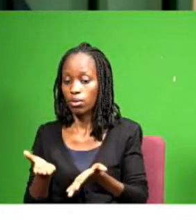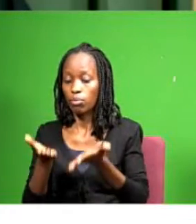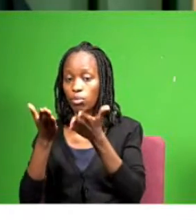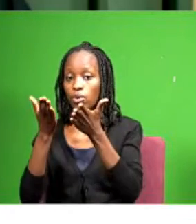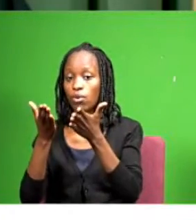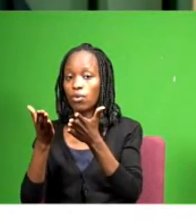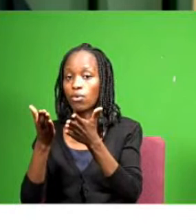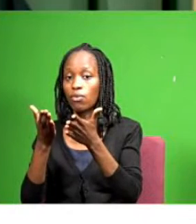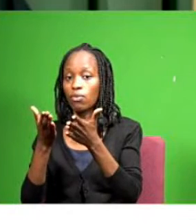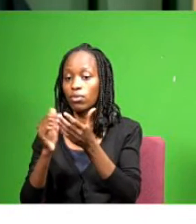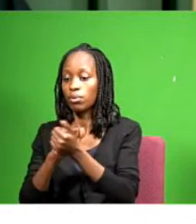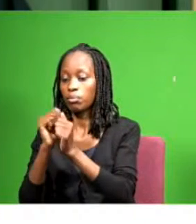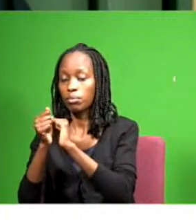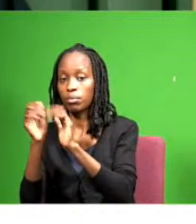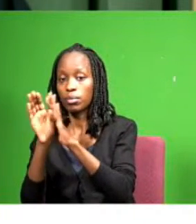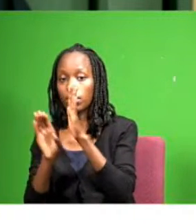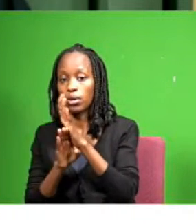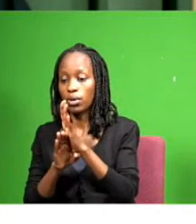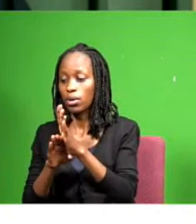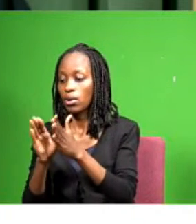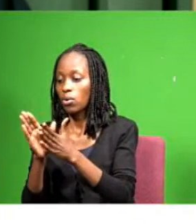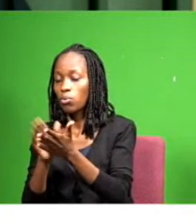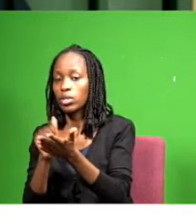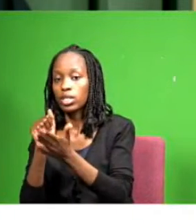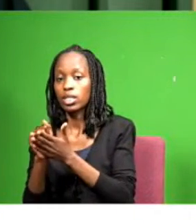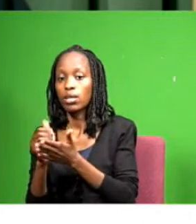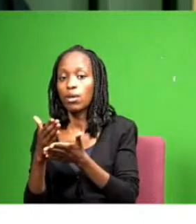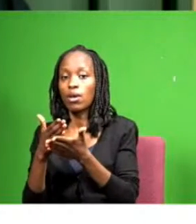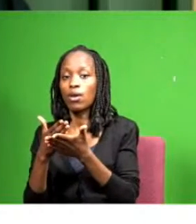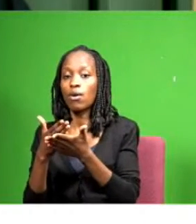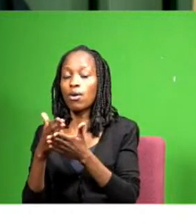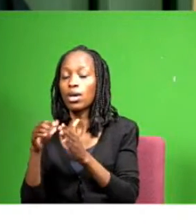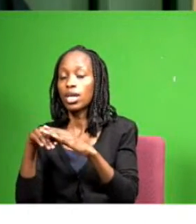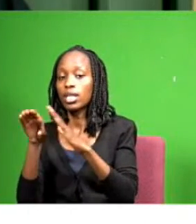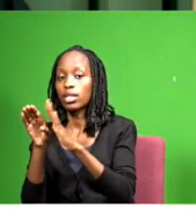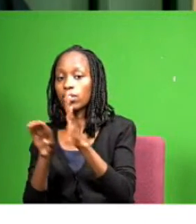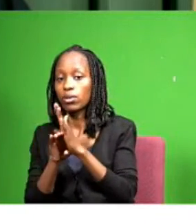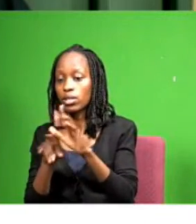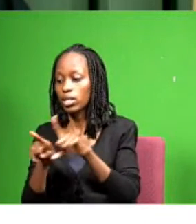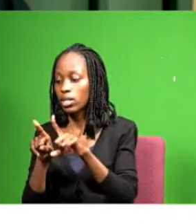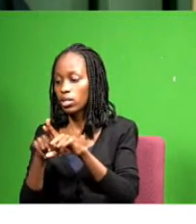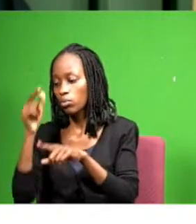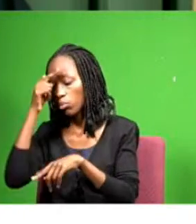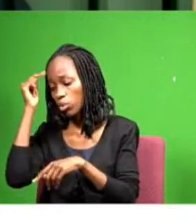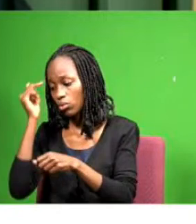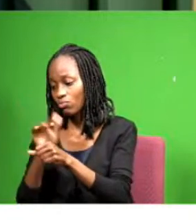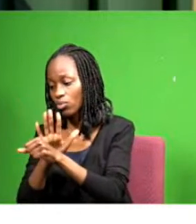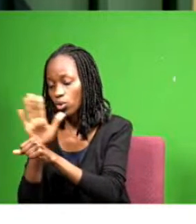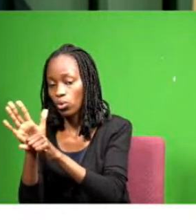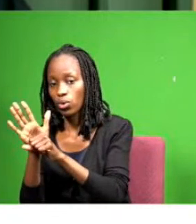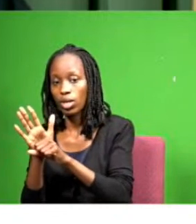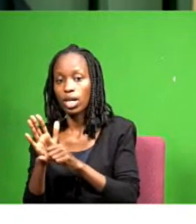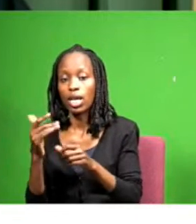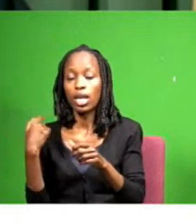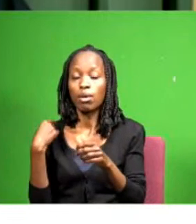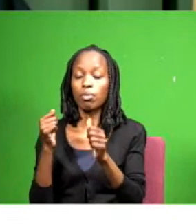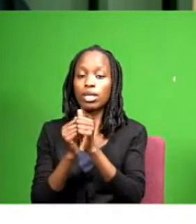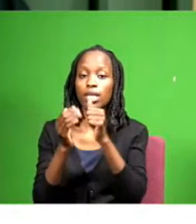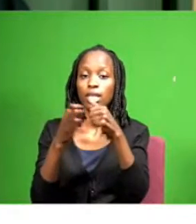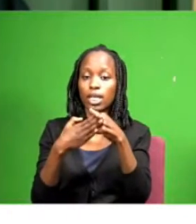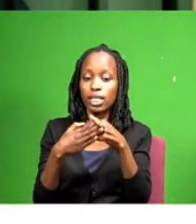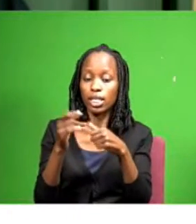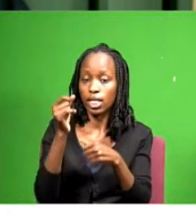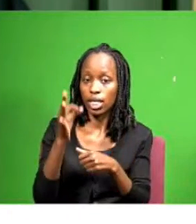amendment bill violated Article 43(1)(a) in view of the COVID-19 pandemic. Number 18,